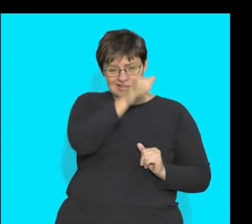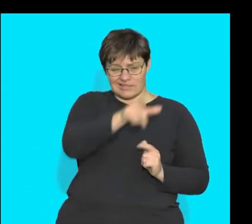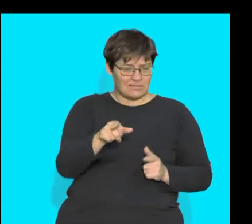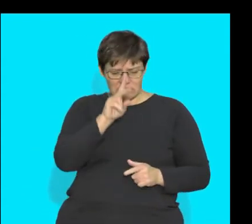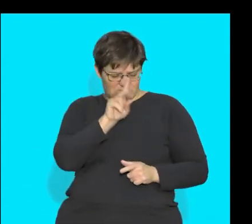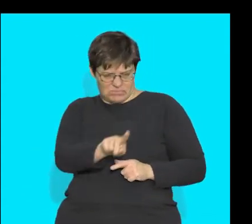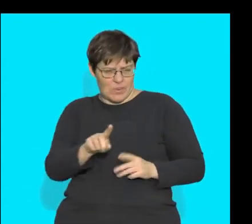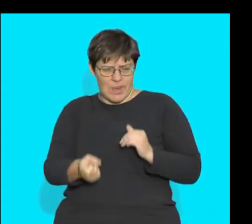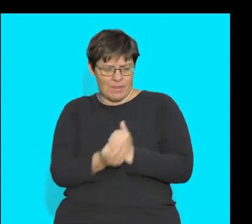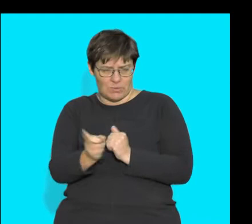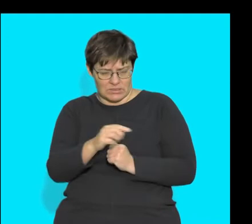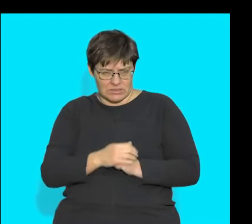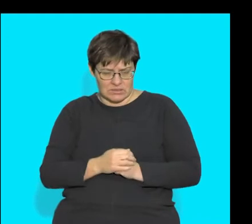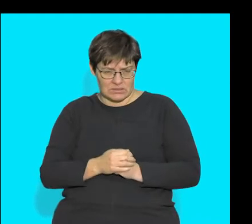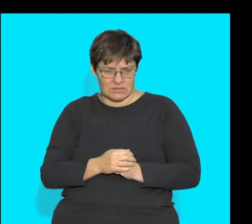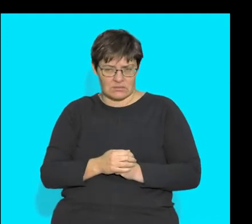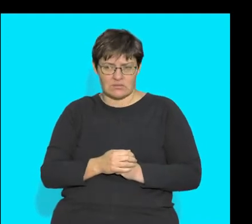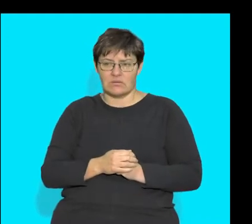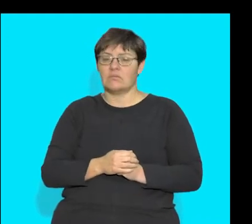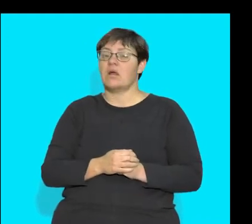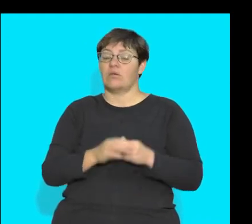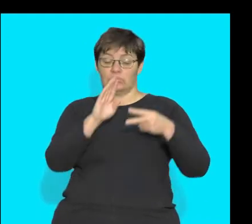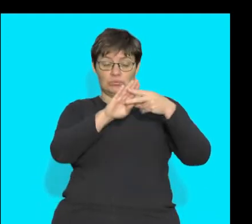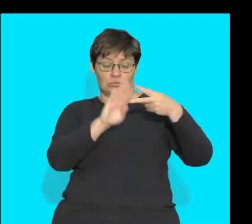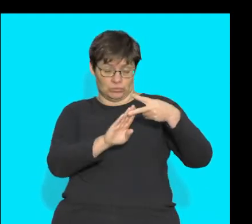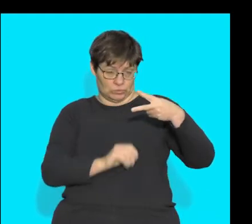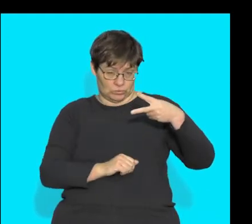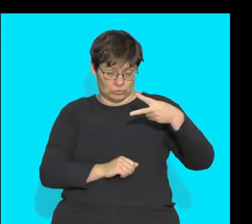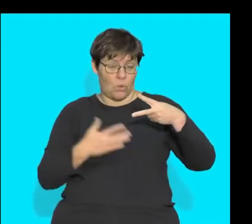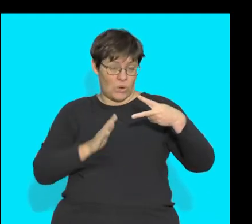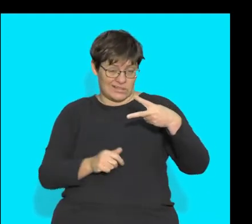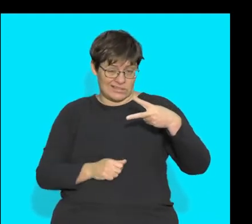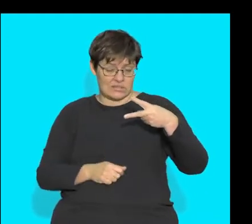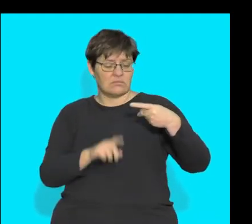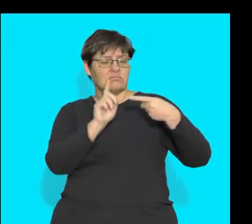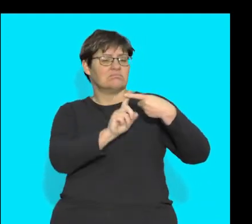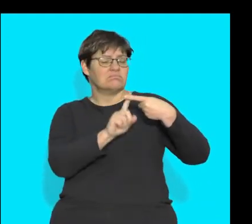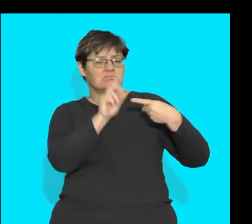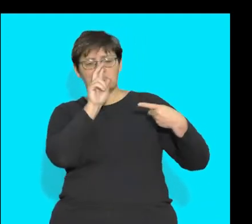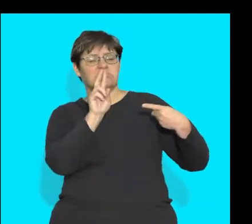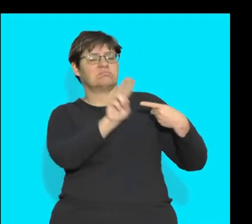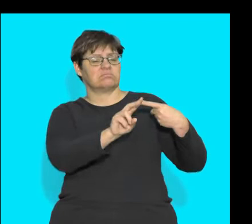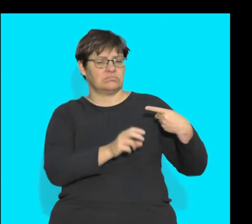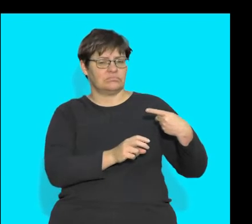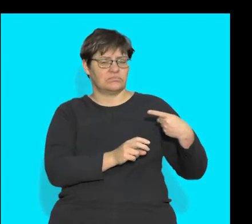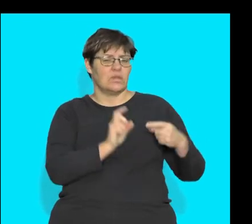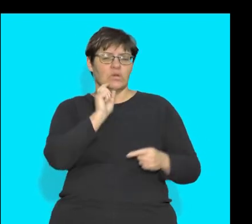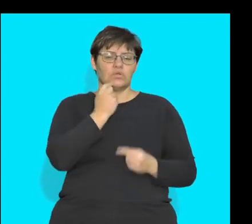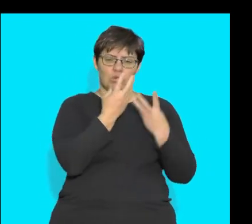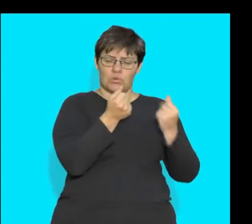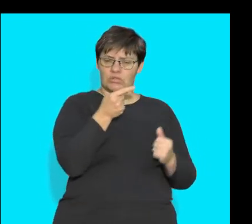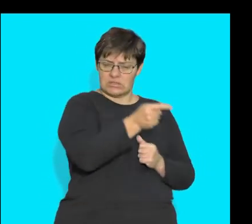Okay, guys, 2 things they want. Let's break it down. So, what did you notice about the sugar